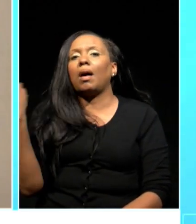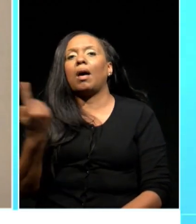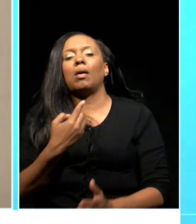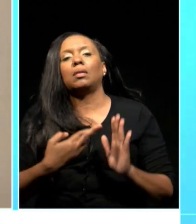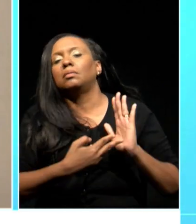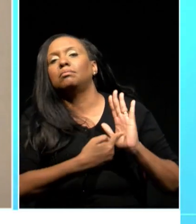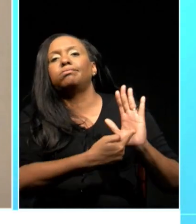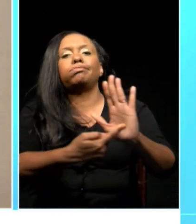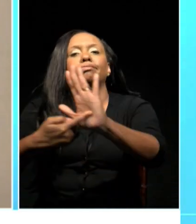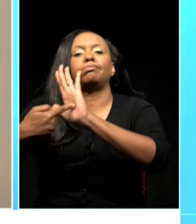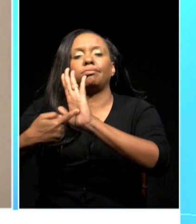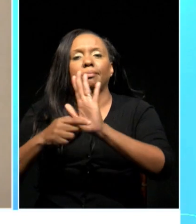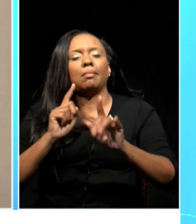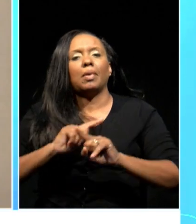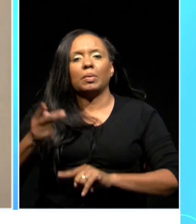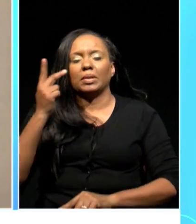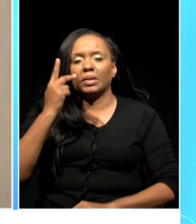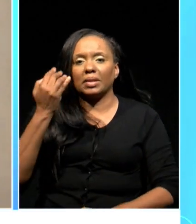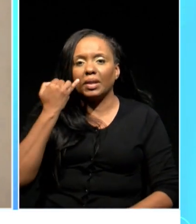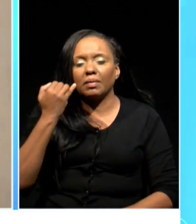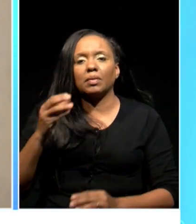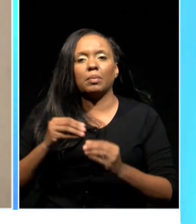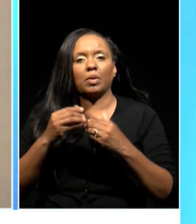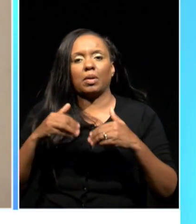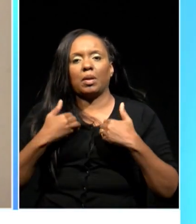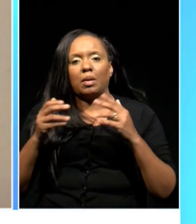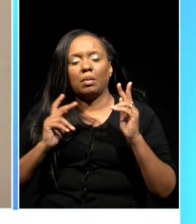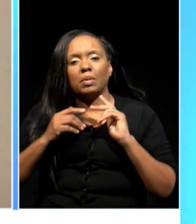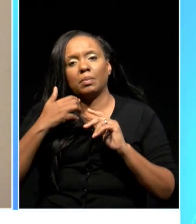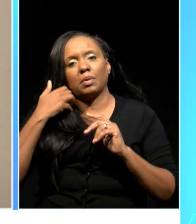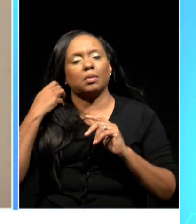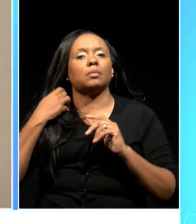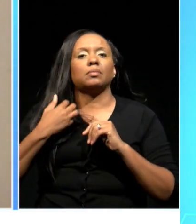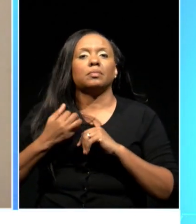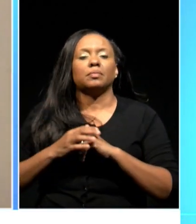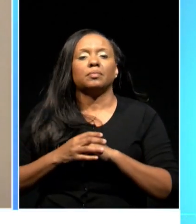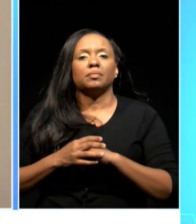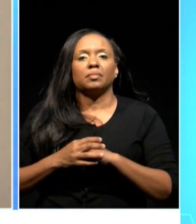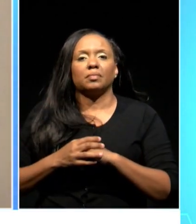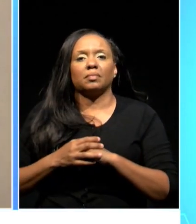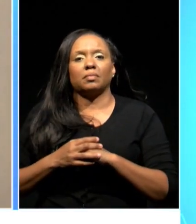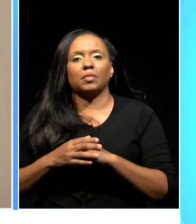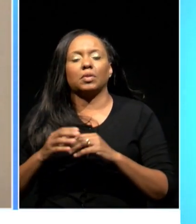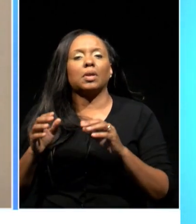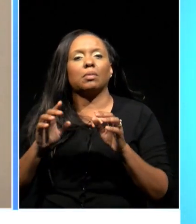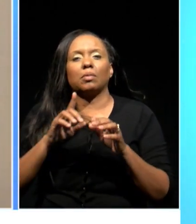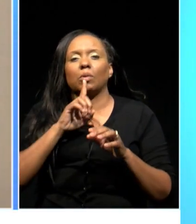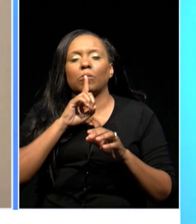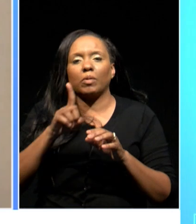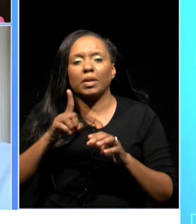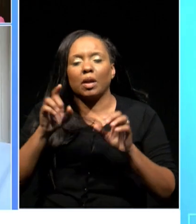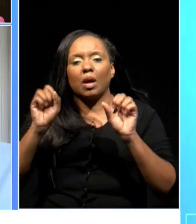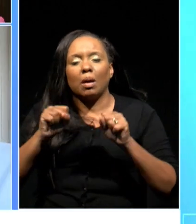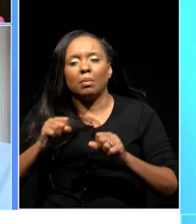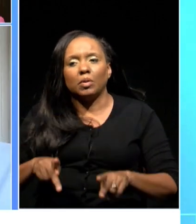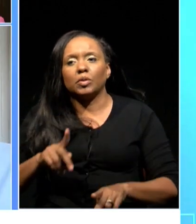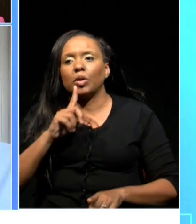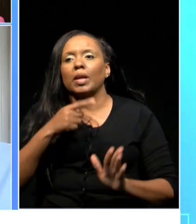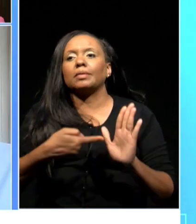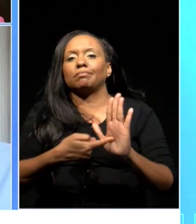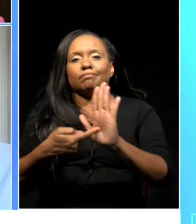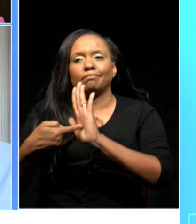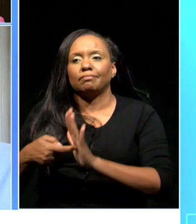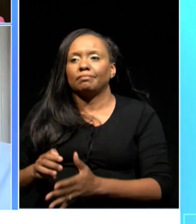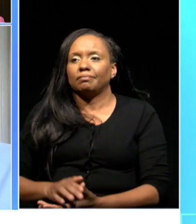not she's going to give the younger candidates and the ones that just won their seats, for instance, some room to shine. Dr. Bell, are we going to see